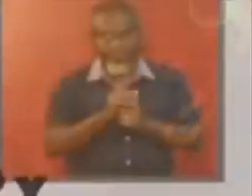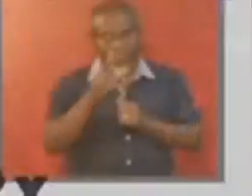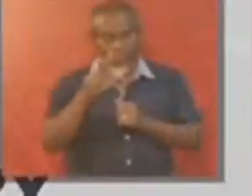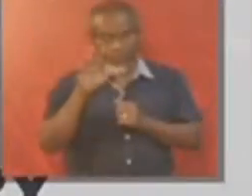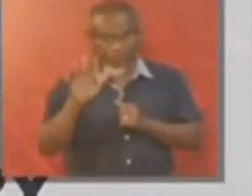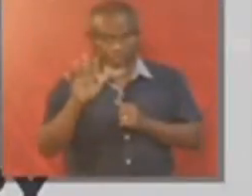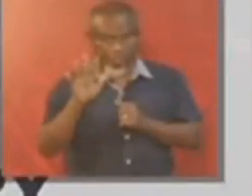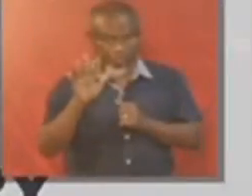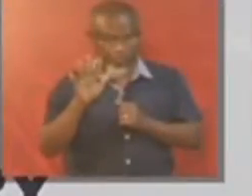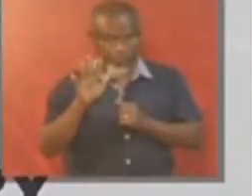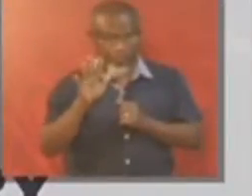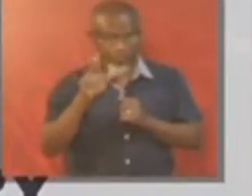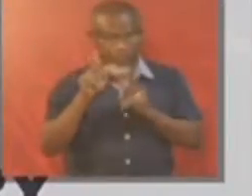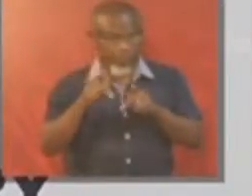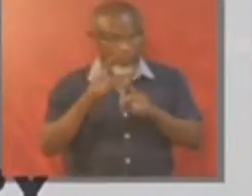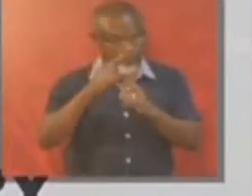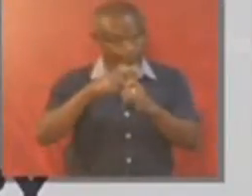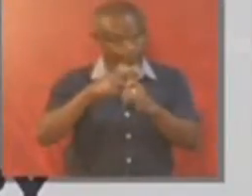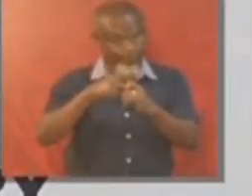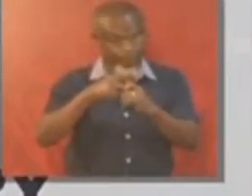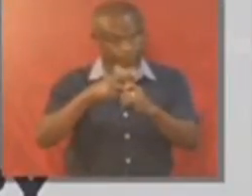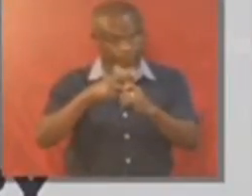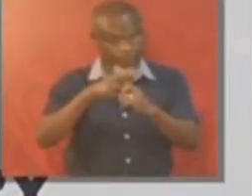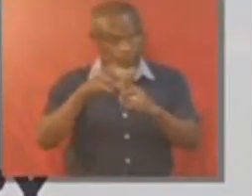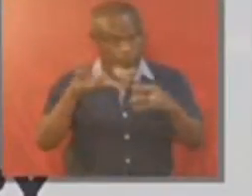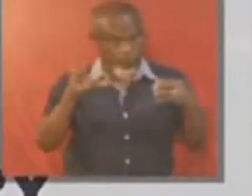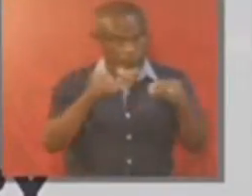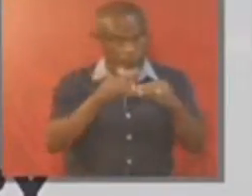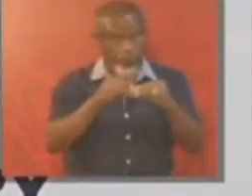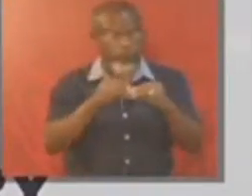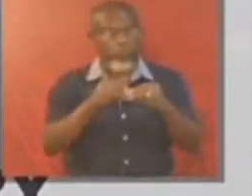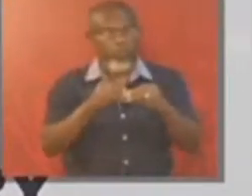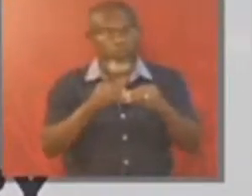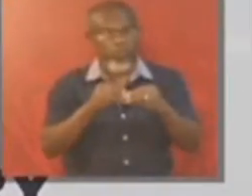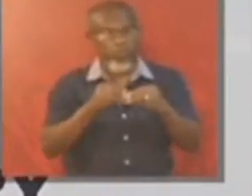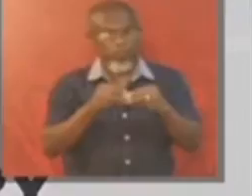35 total positive cases for COVID-19 so far,